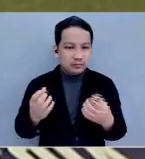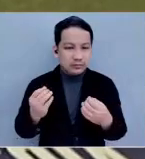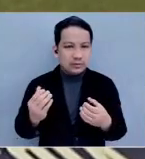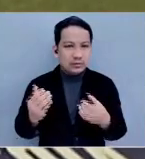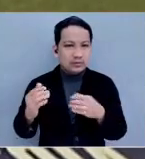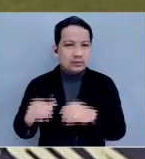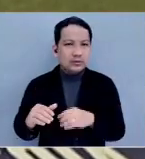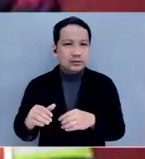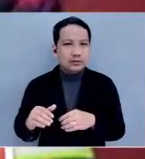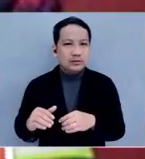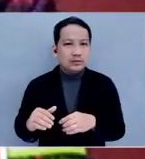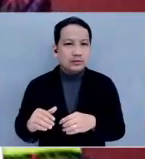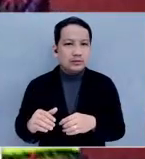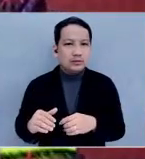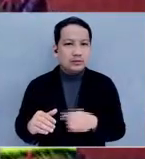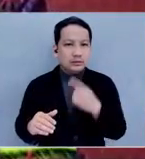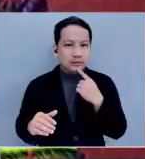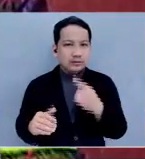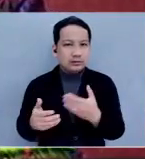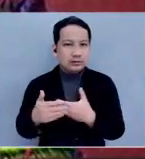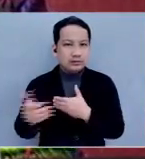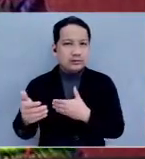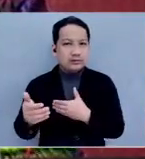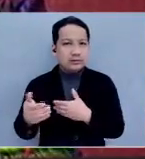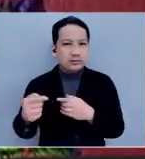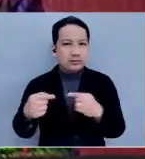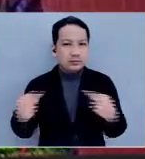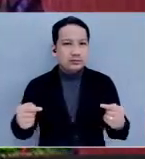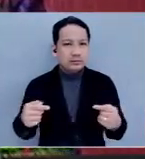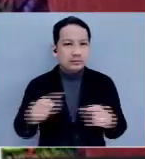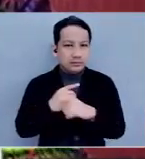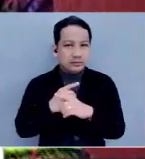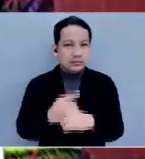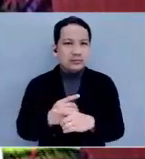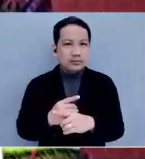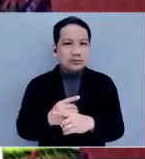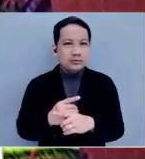have converted our chances. I thought we fought well. We defended for our lives.